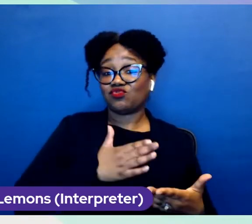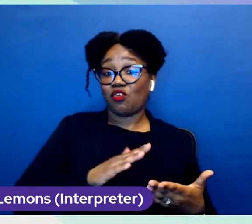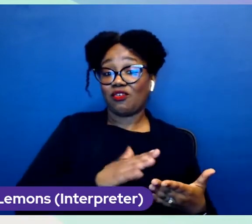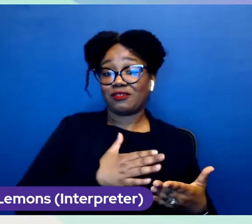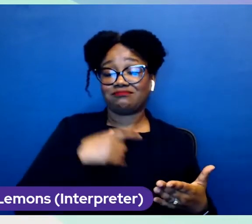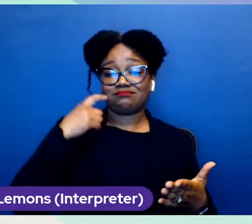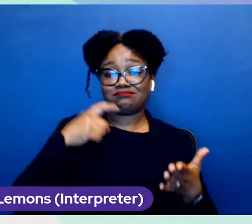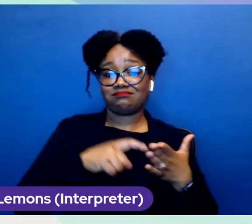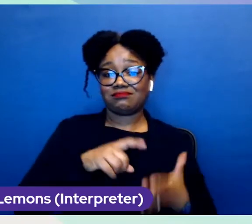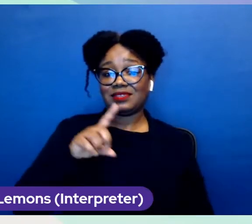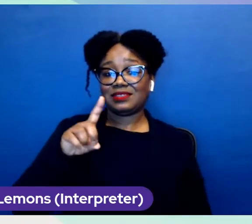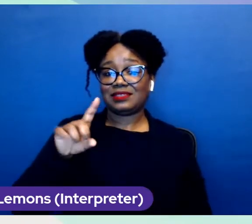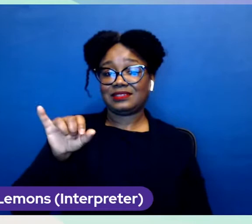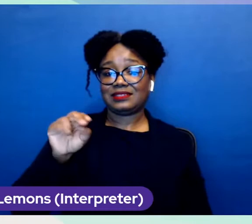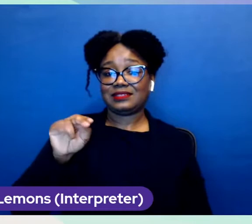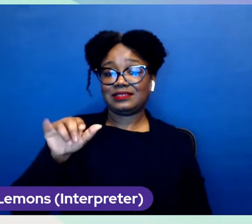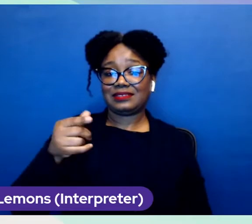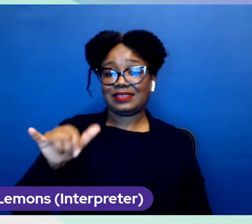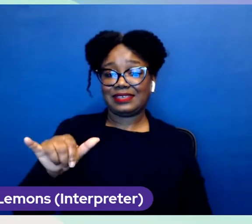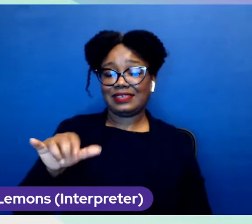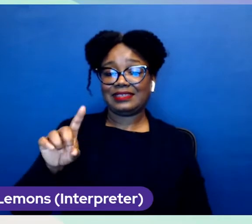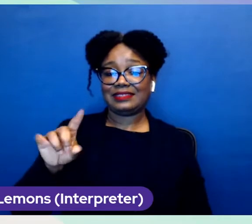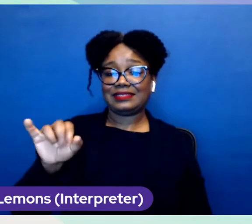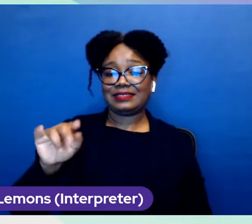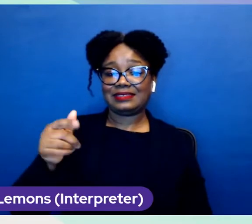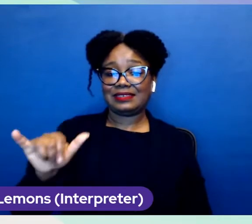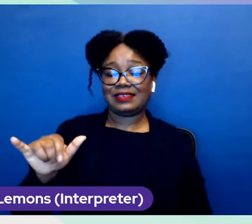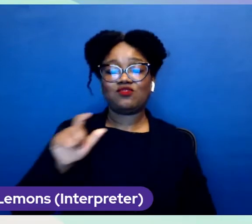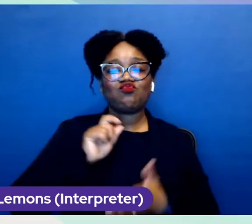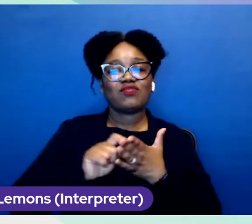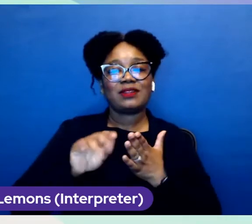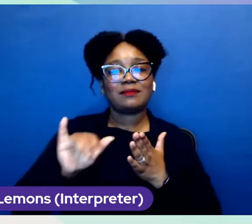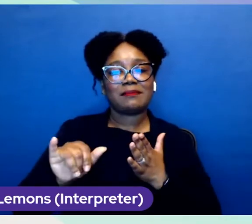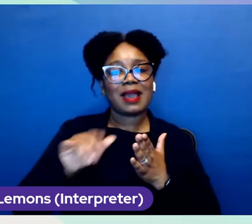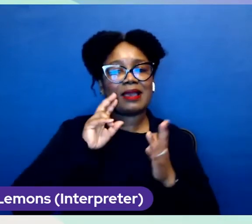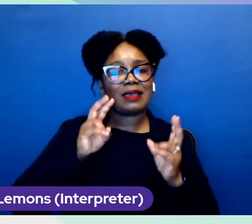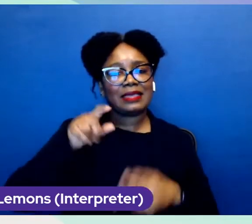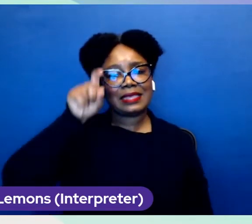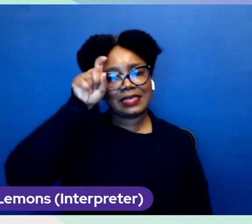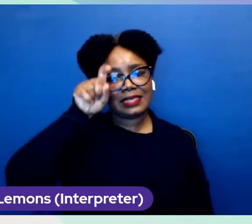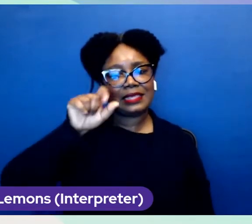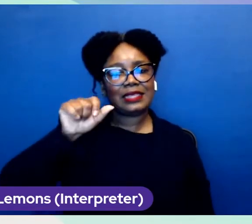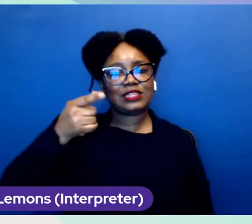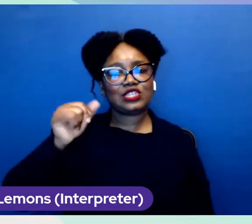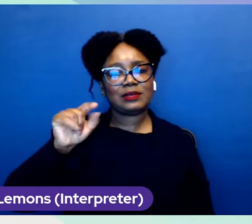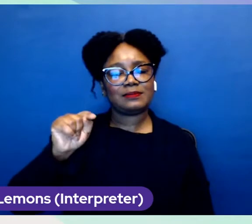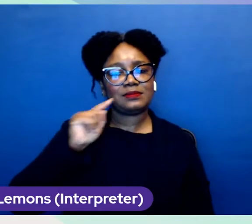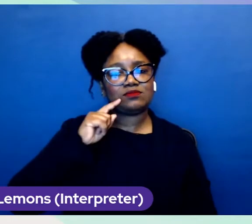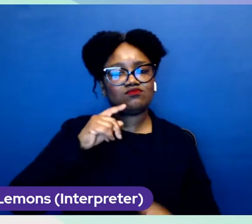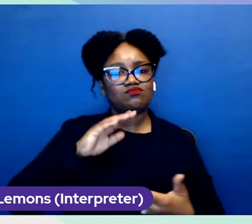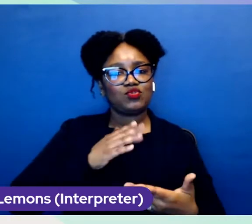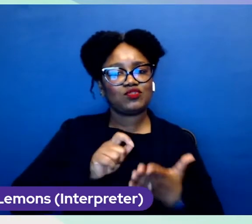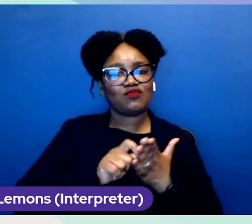by an Egyptian composer, and we thought, how about we write our own version in our own respective languages to own the